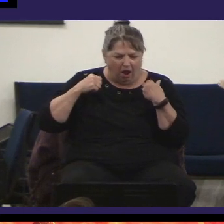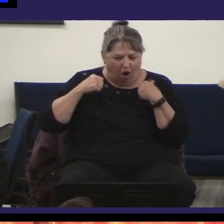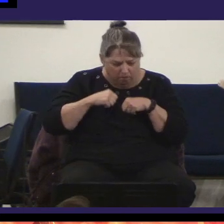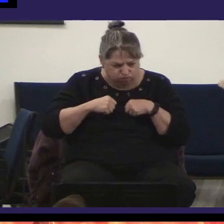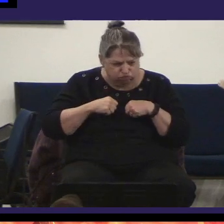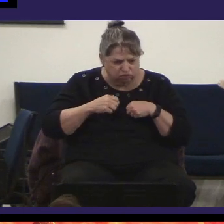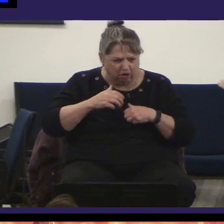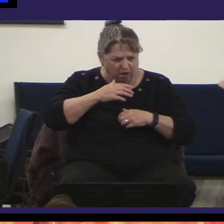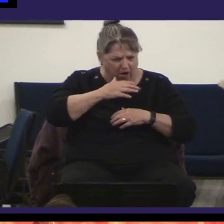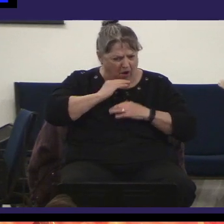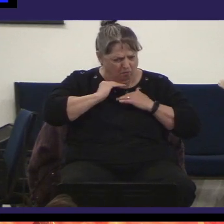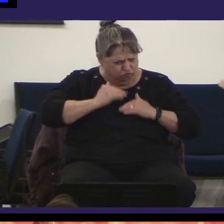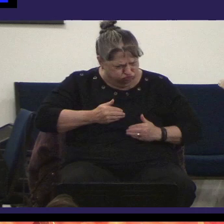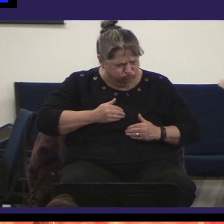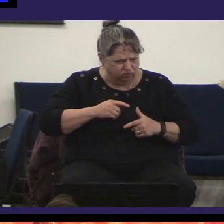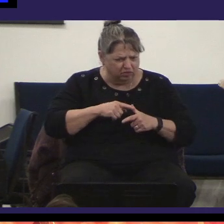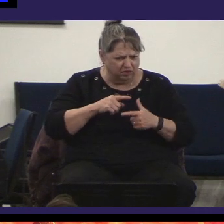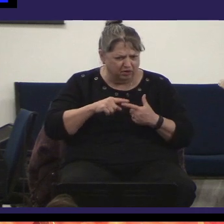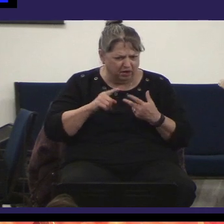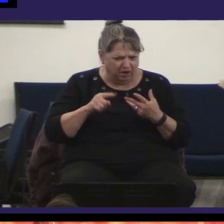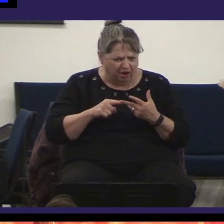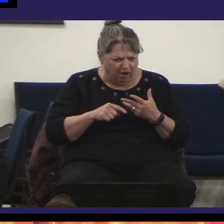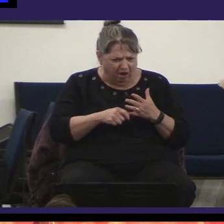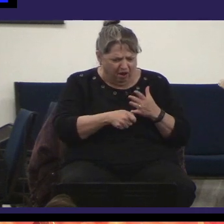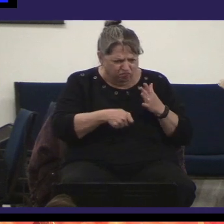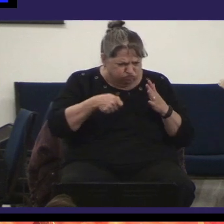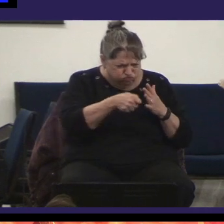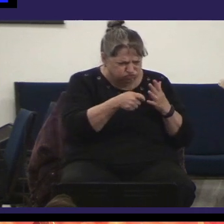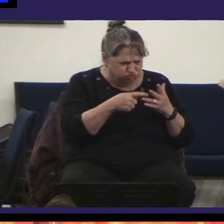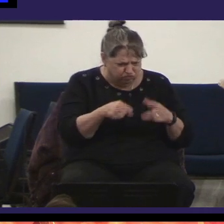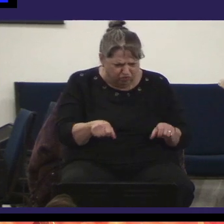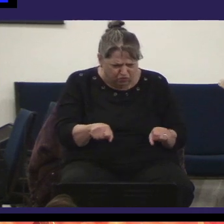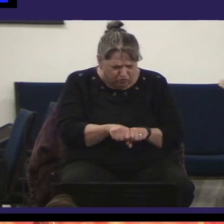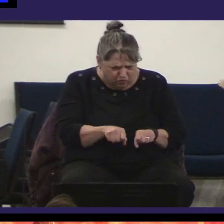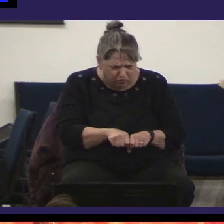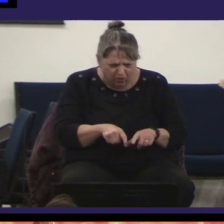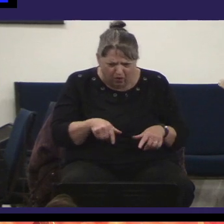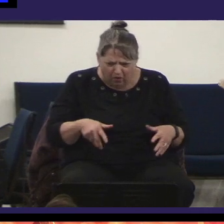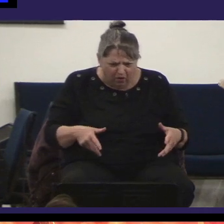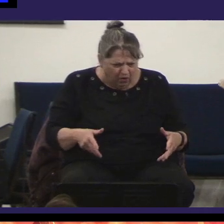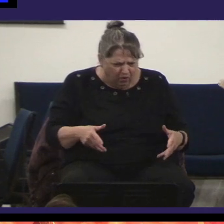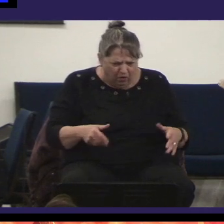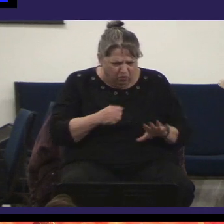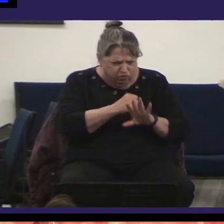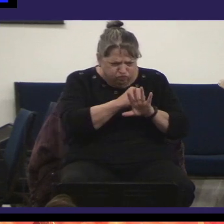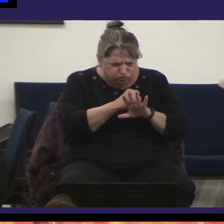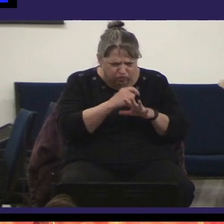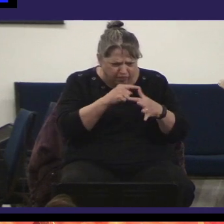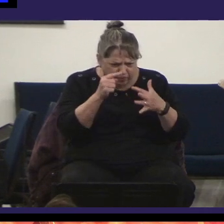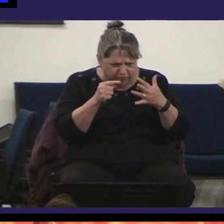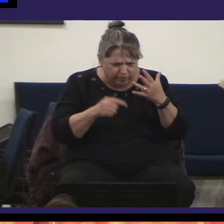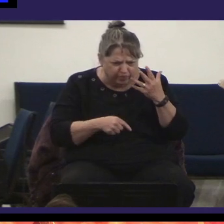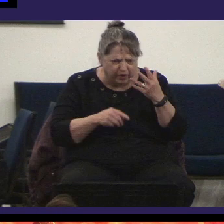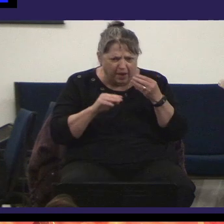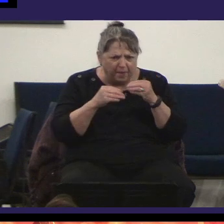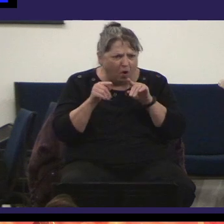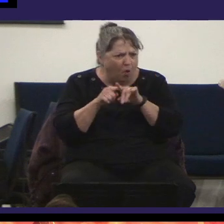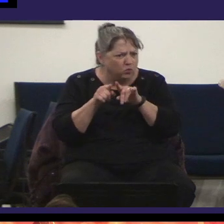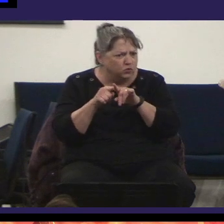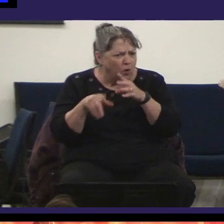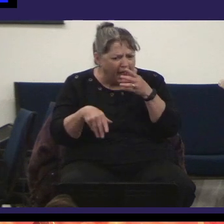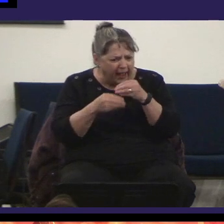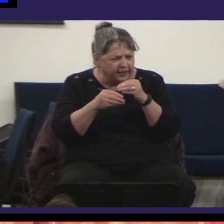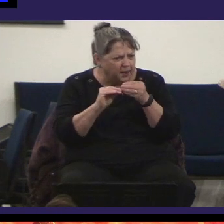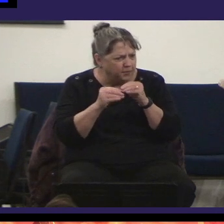you know, lead us not into temptation, but deliver us from evil.